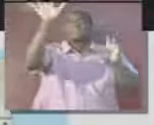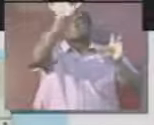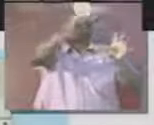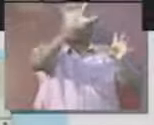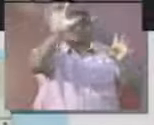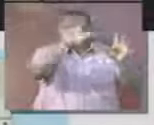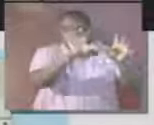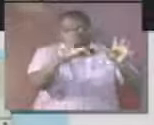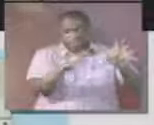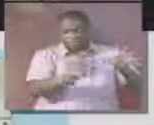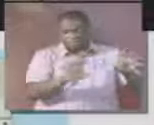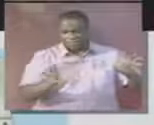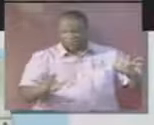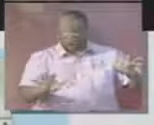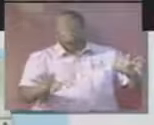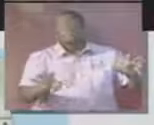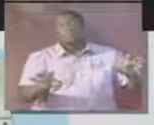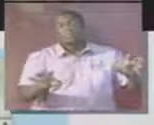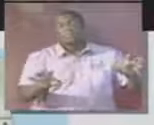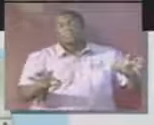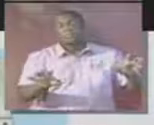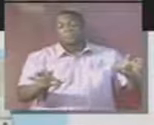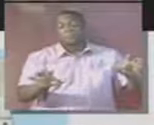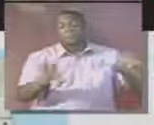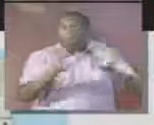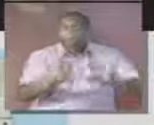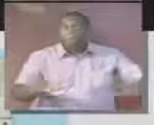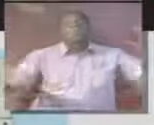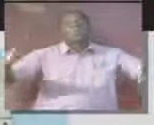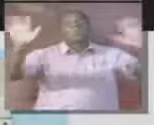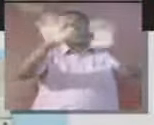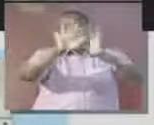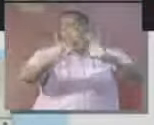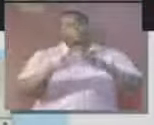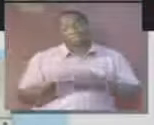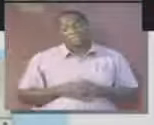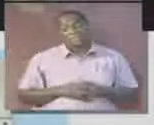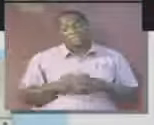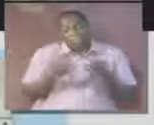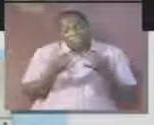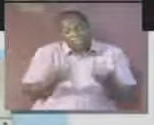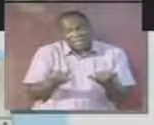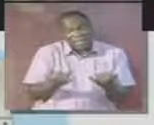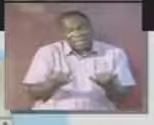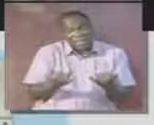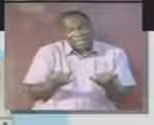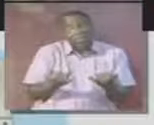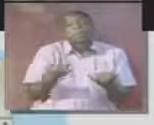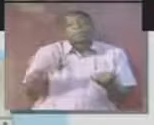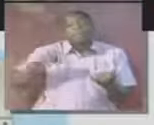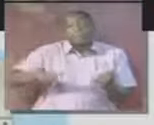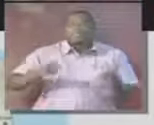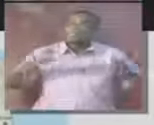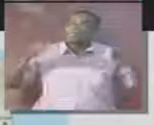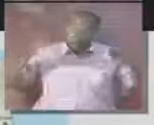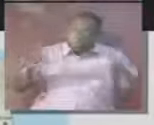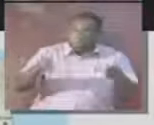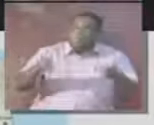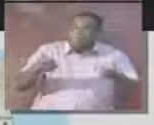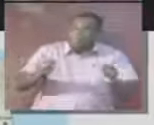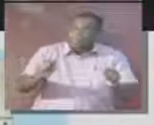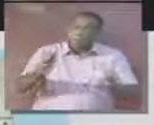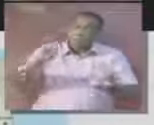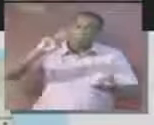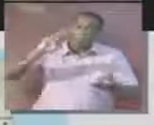of this transmission is what we are now attempting to put a damper on by